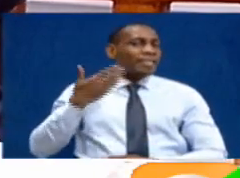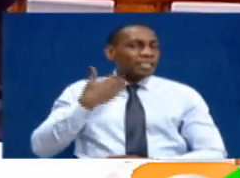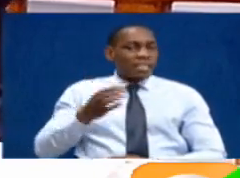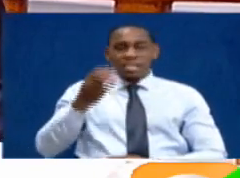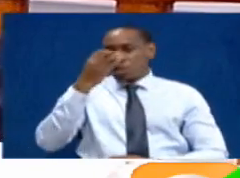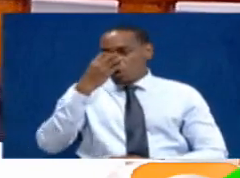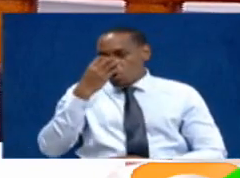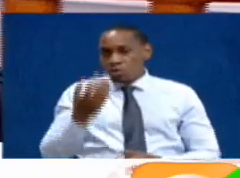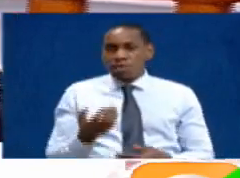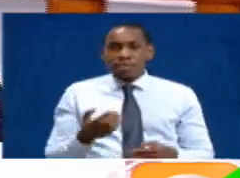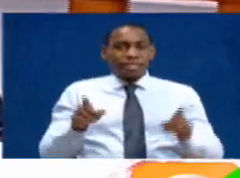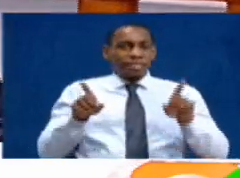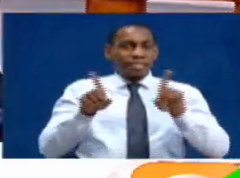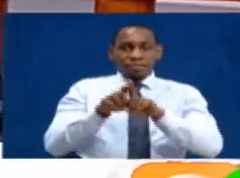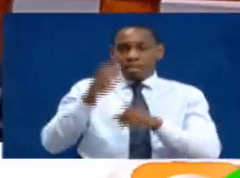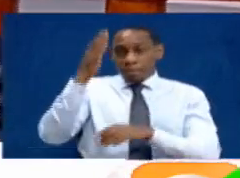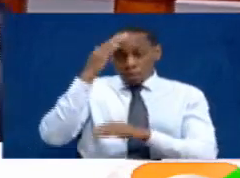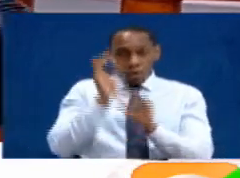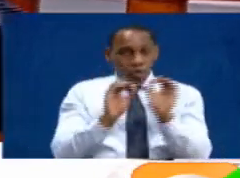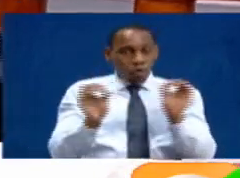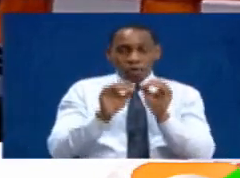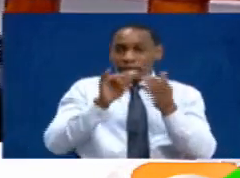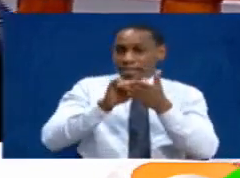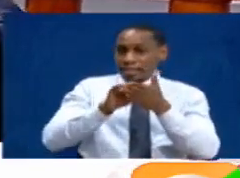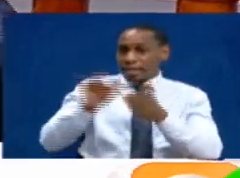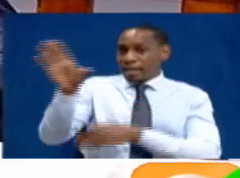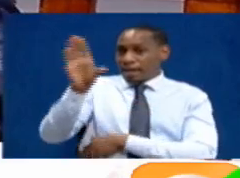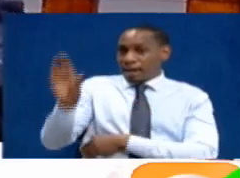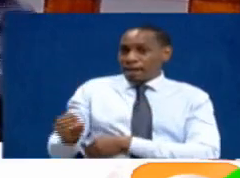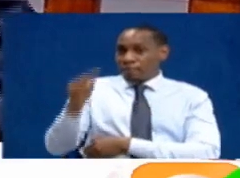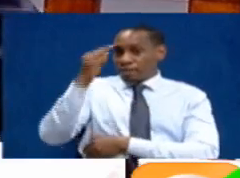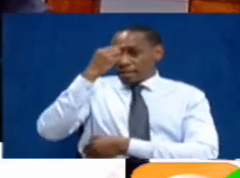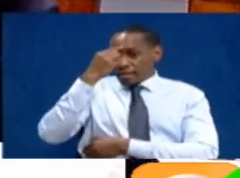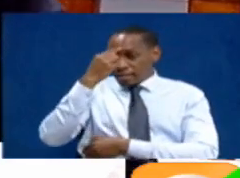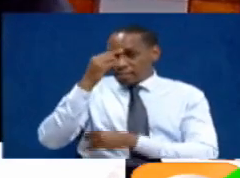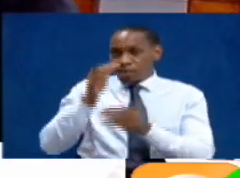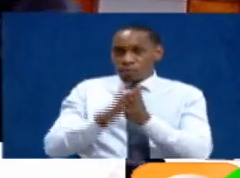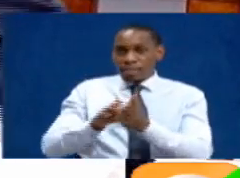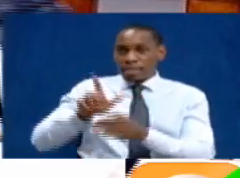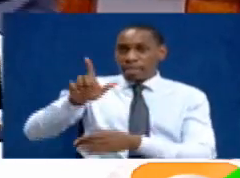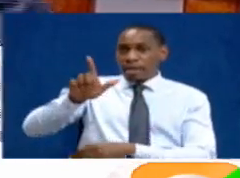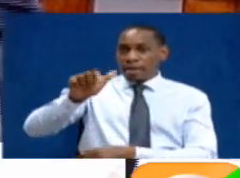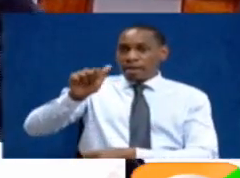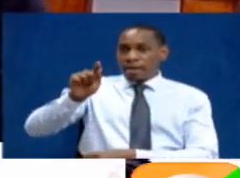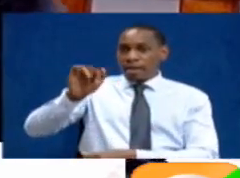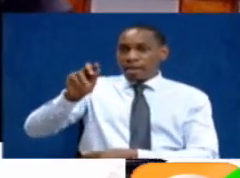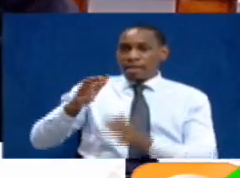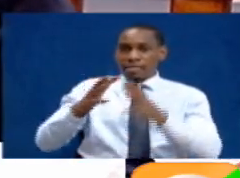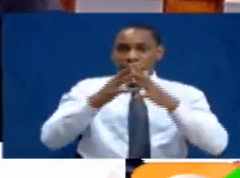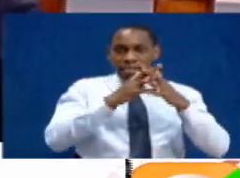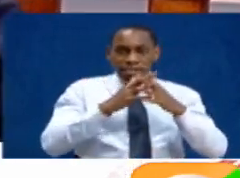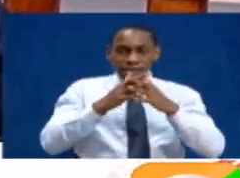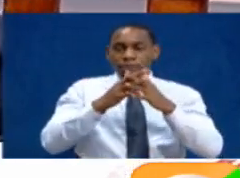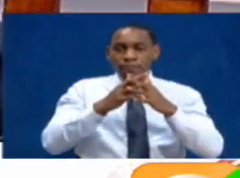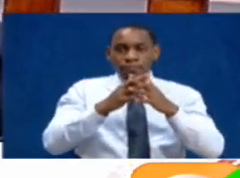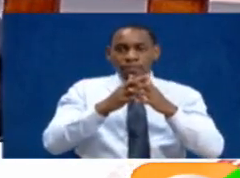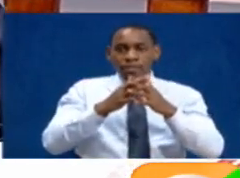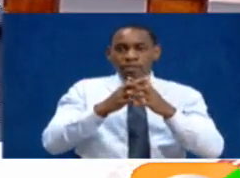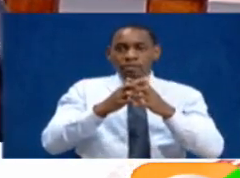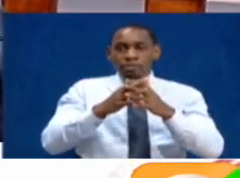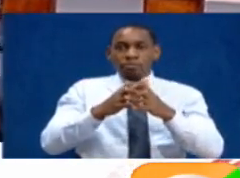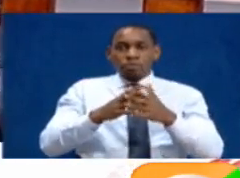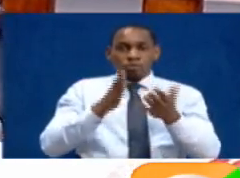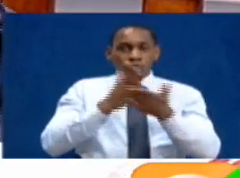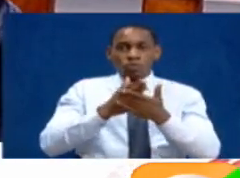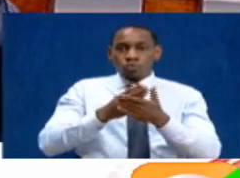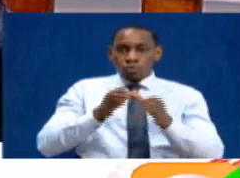talking about everybody. He doesn't know that Africa, Asia, and Latin America, we attained independence through labor movement.